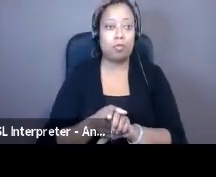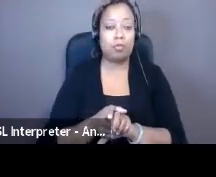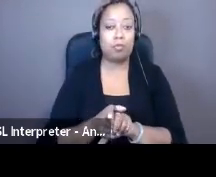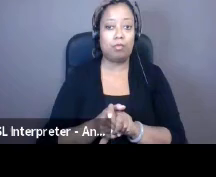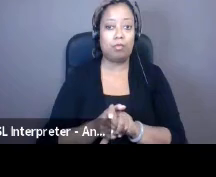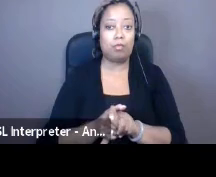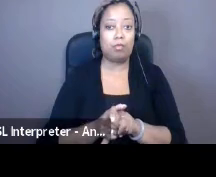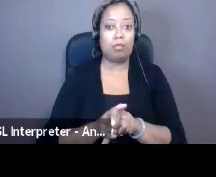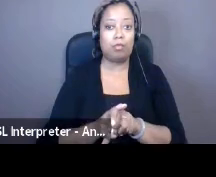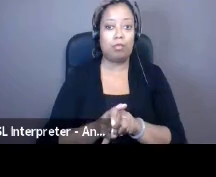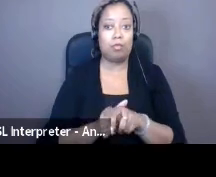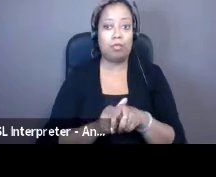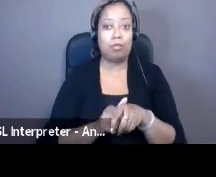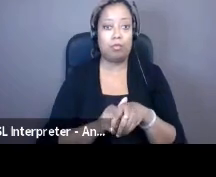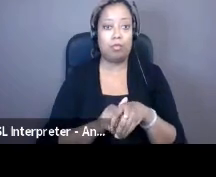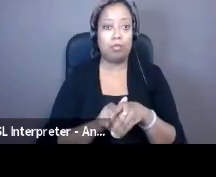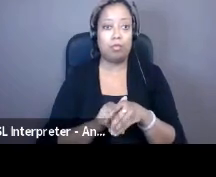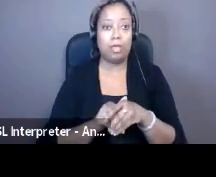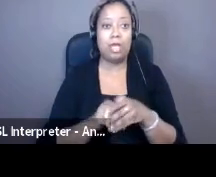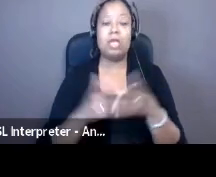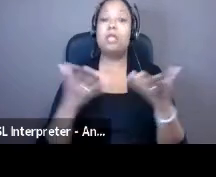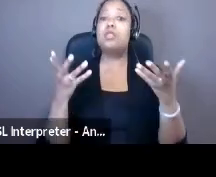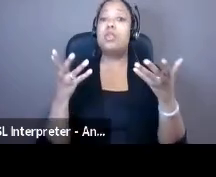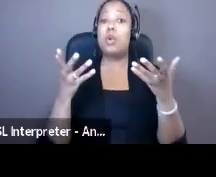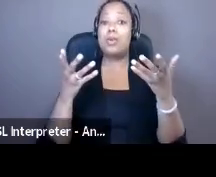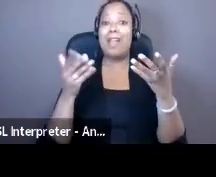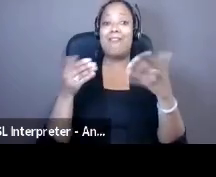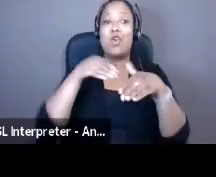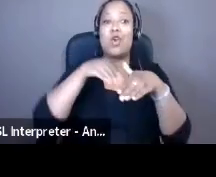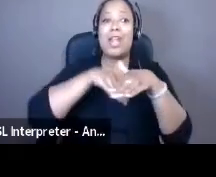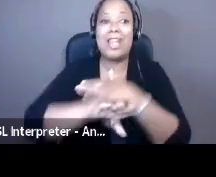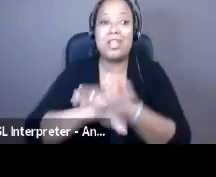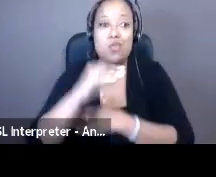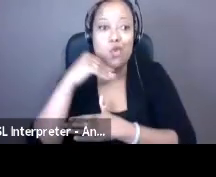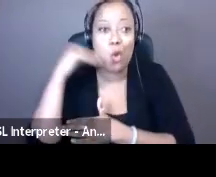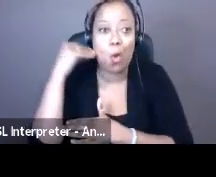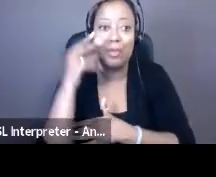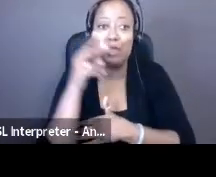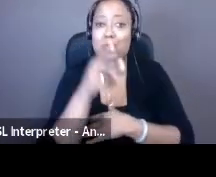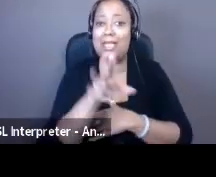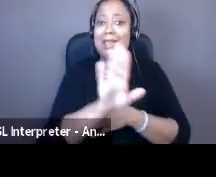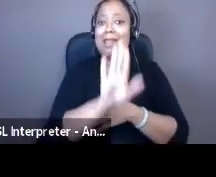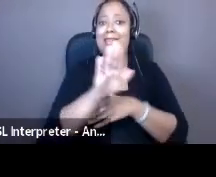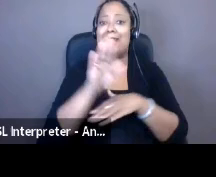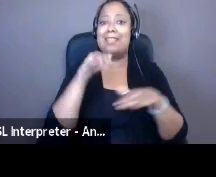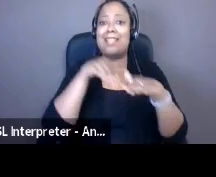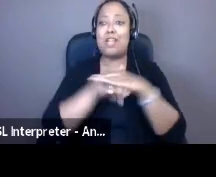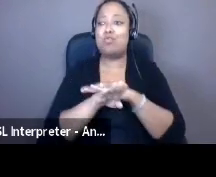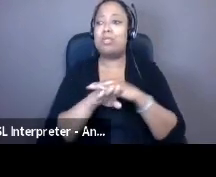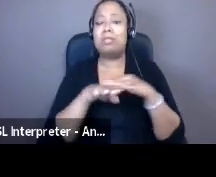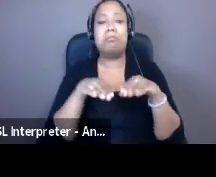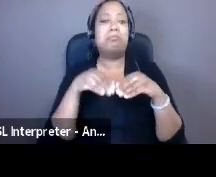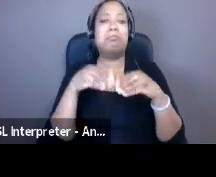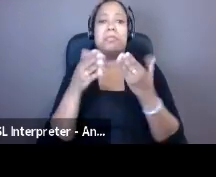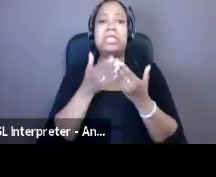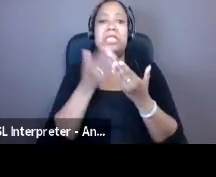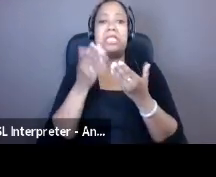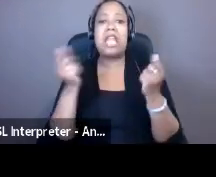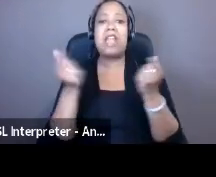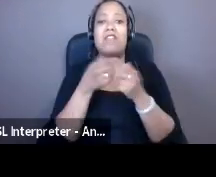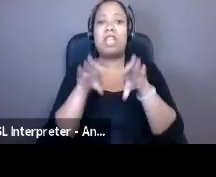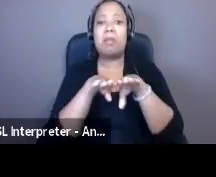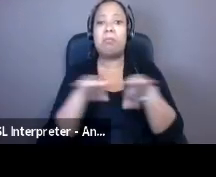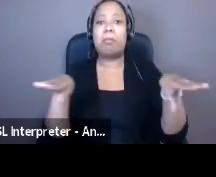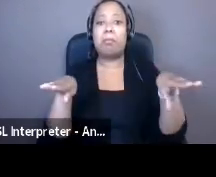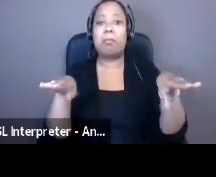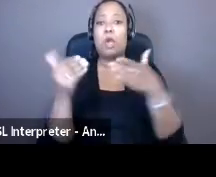So let's start by talking about entering your home. You can see this gentleman has a very easy entrance to his home. Everything's level. This was a new home that he built,